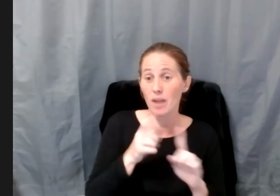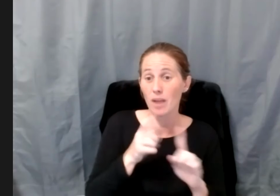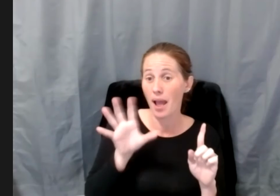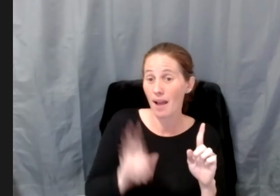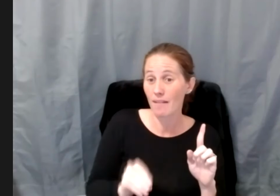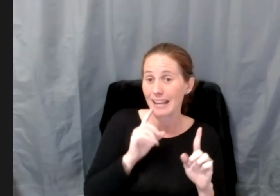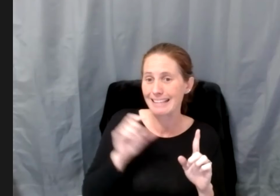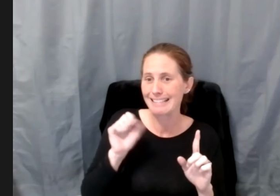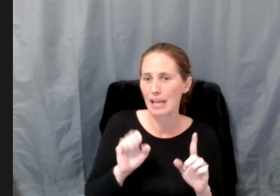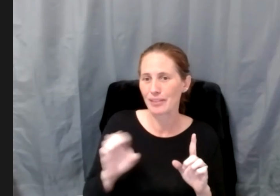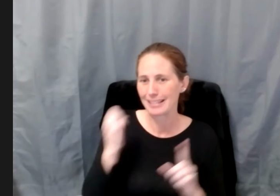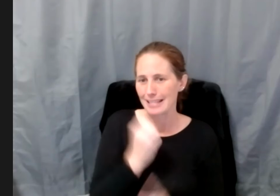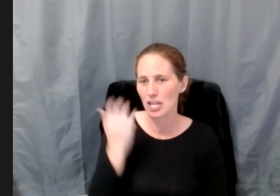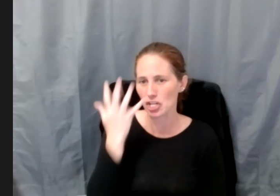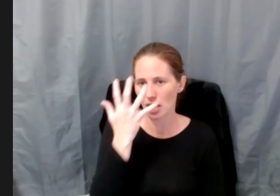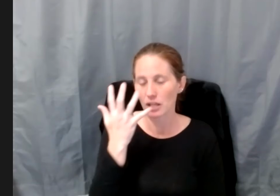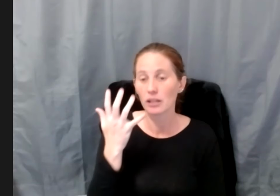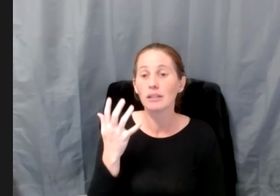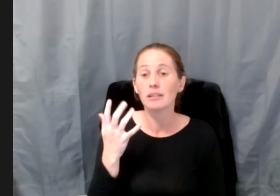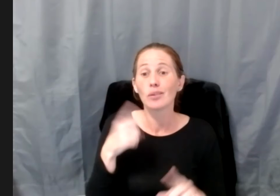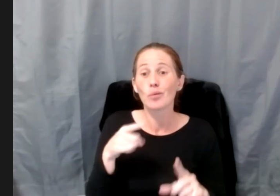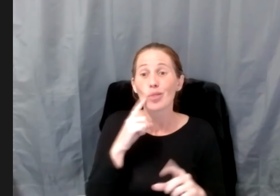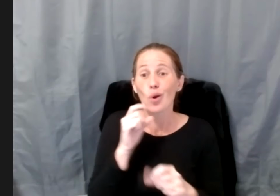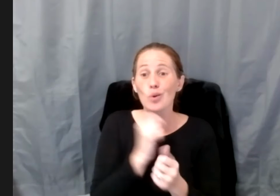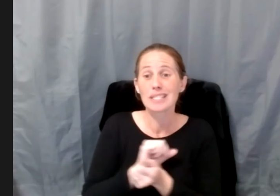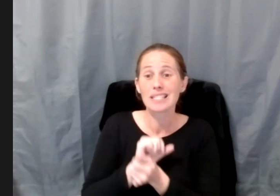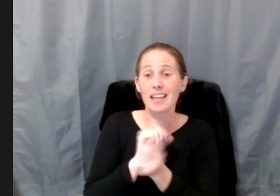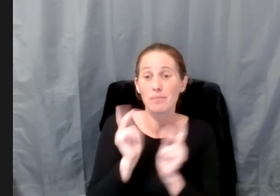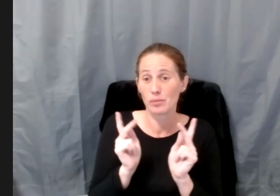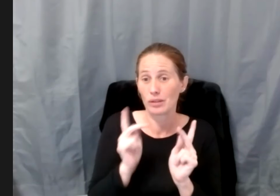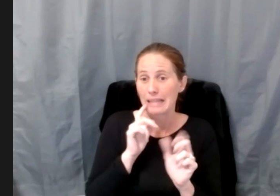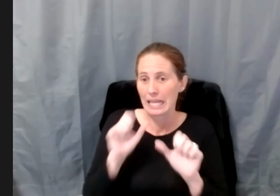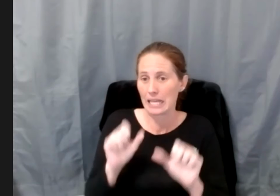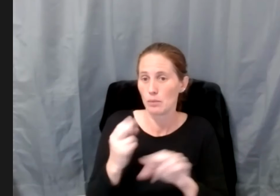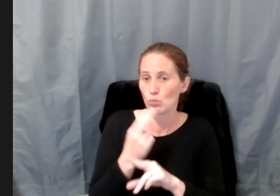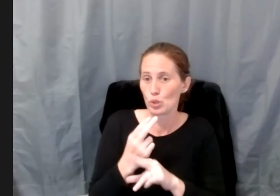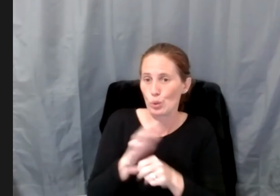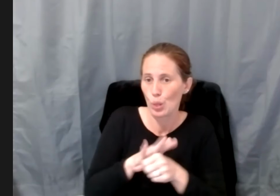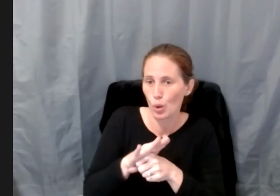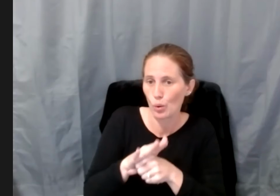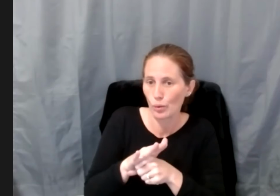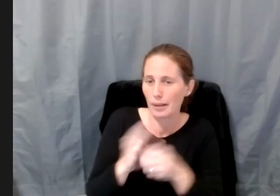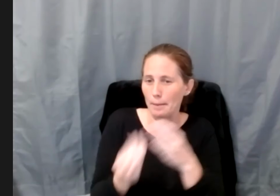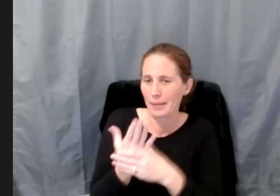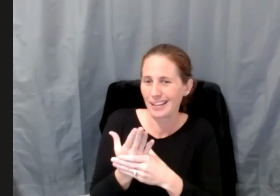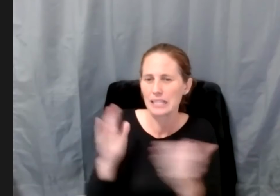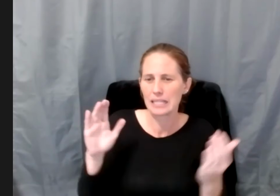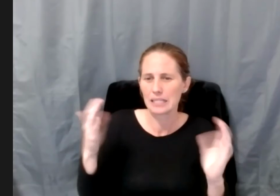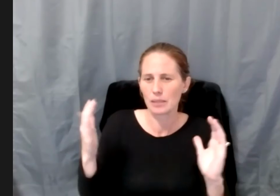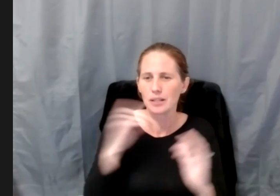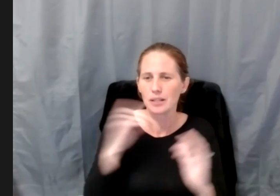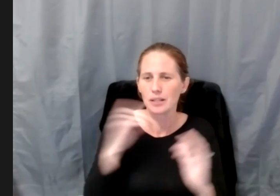Southeast Asia with laboring peoples on the types of plants that could be used locally because there were similarities, particularly for people who are coming as in state